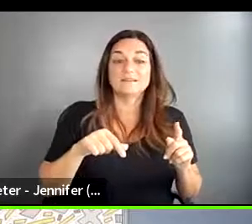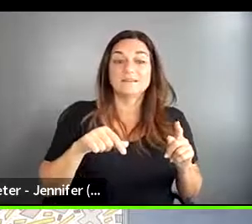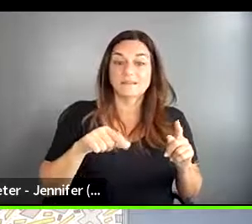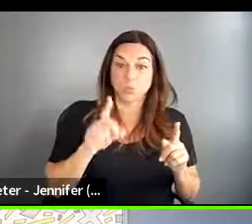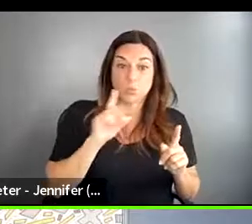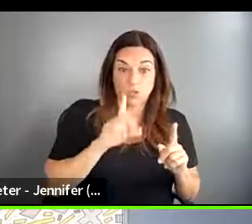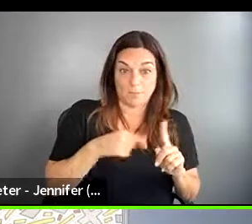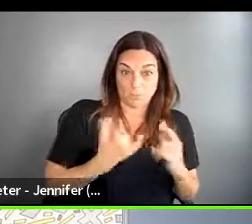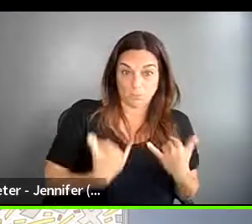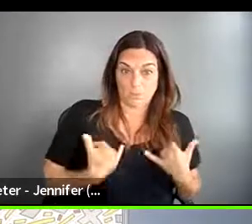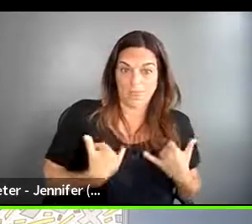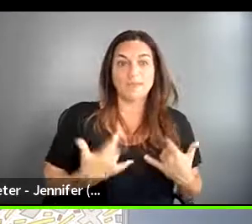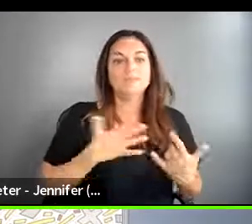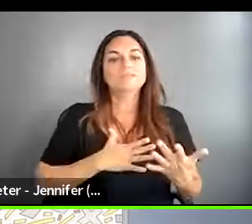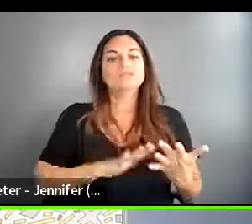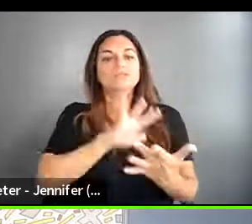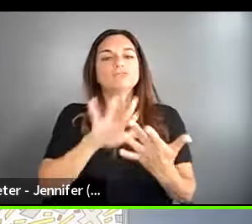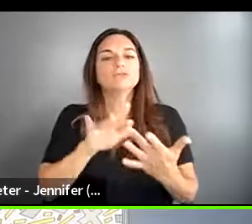today, please reach out to